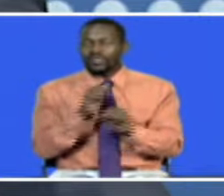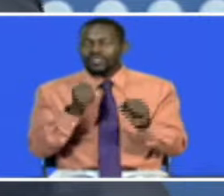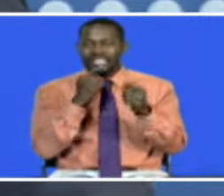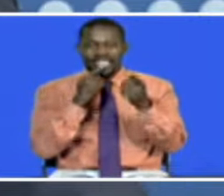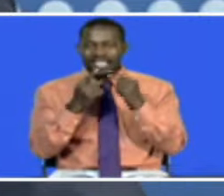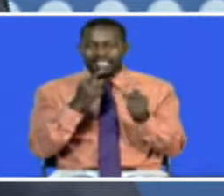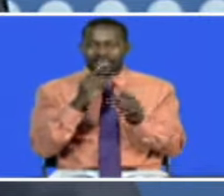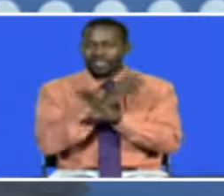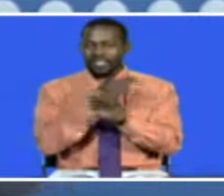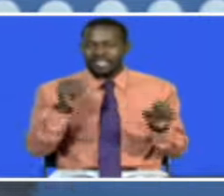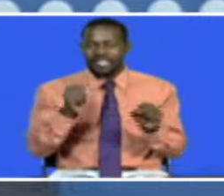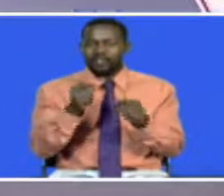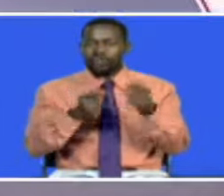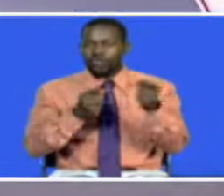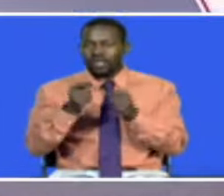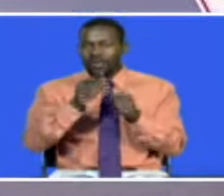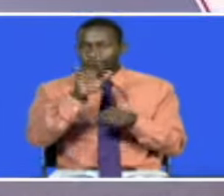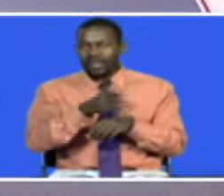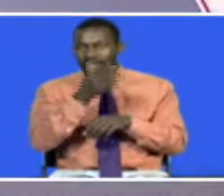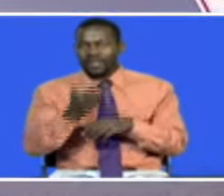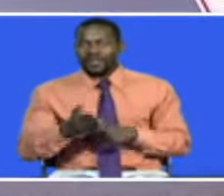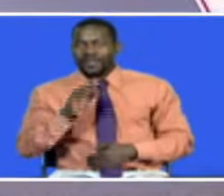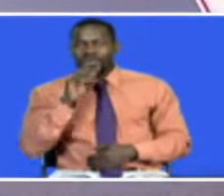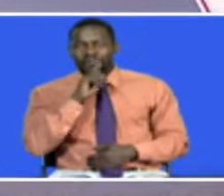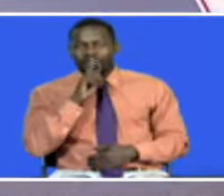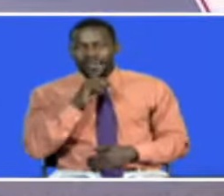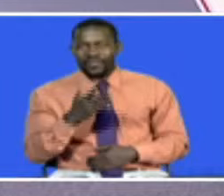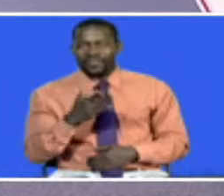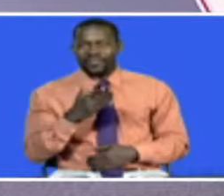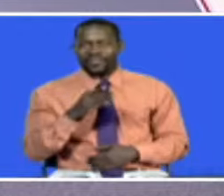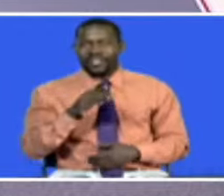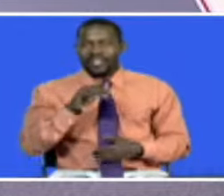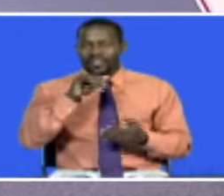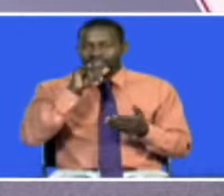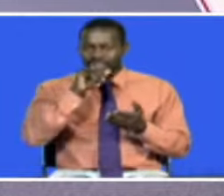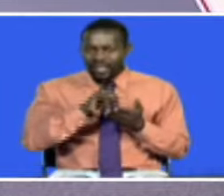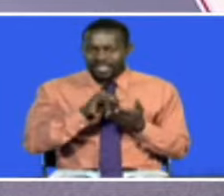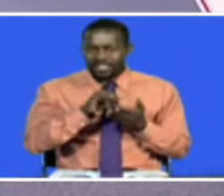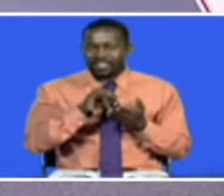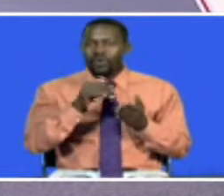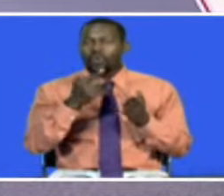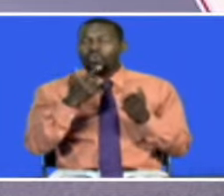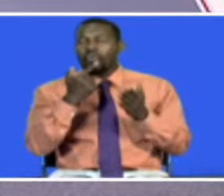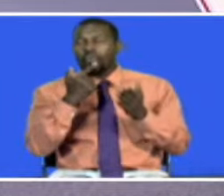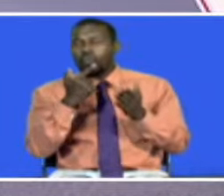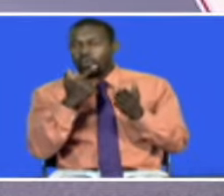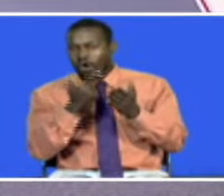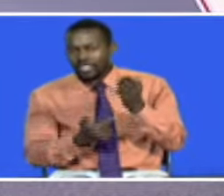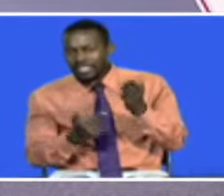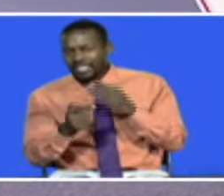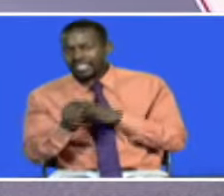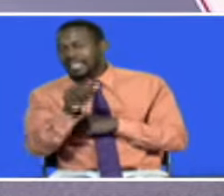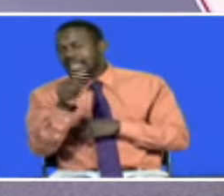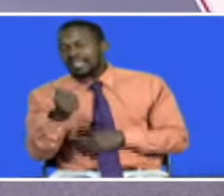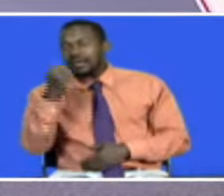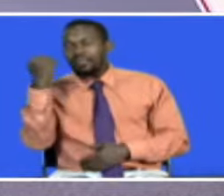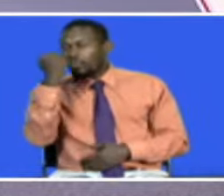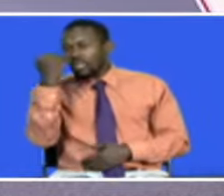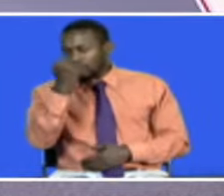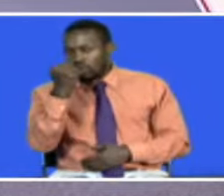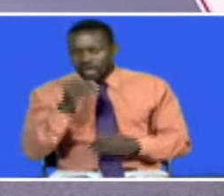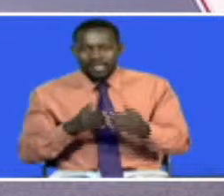parliament that he presses a button and parliament runs to kiss his feet. That is the desire of any political leader in the presidency. To